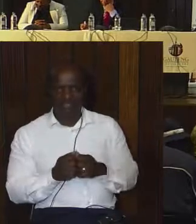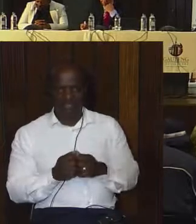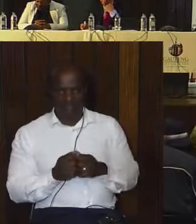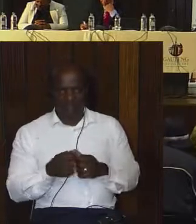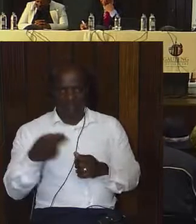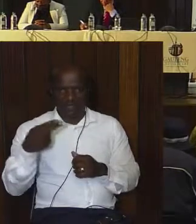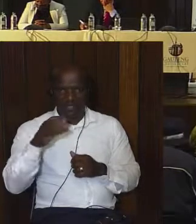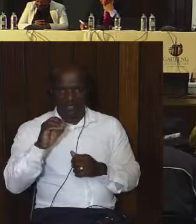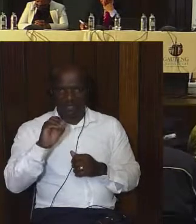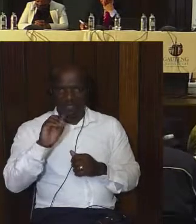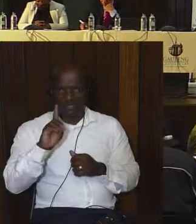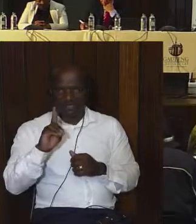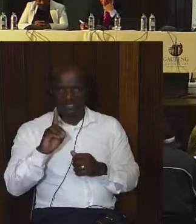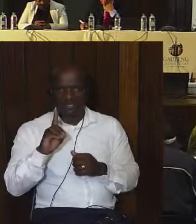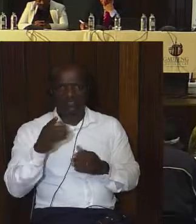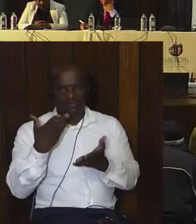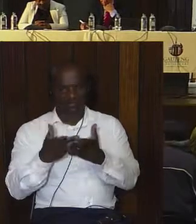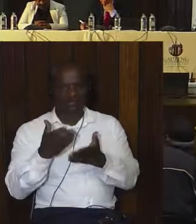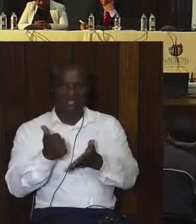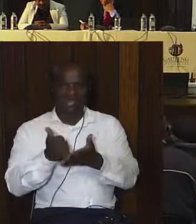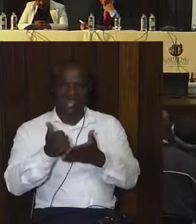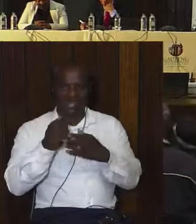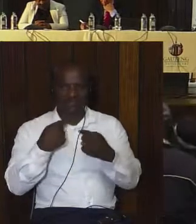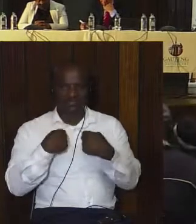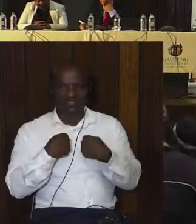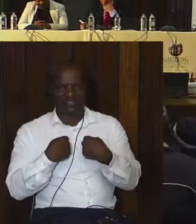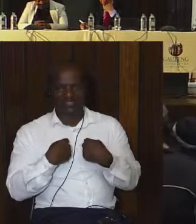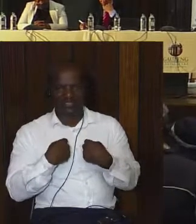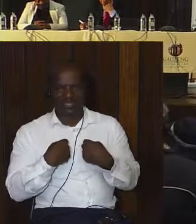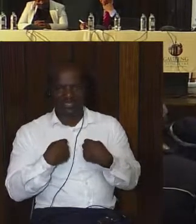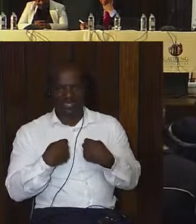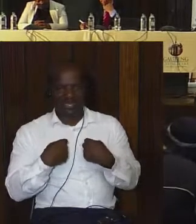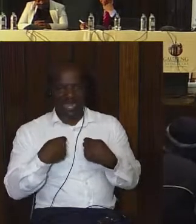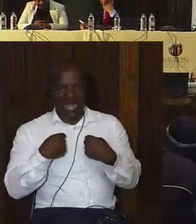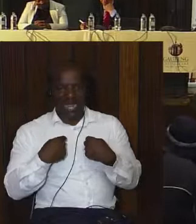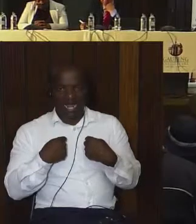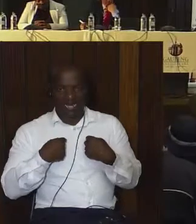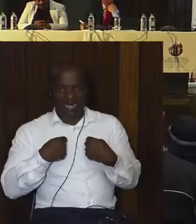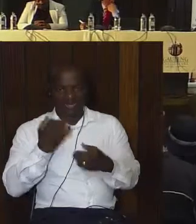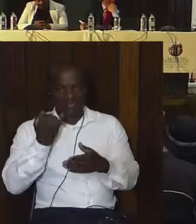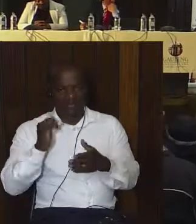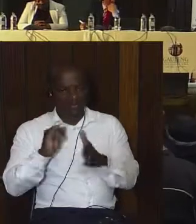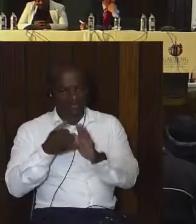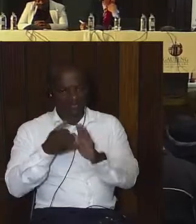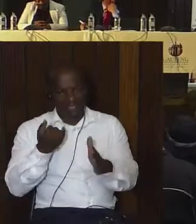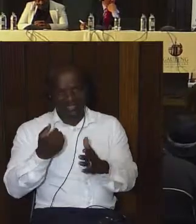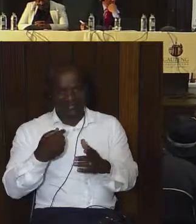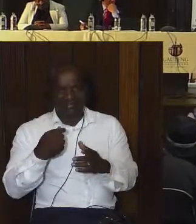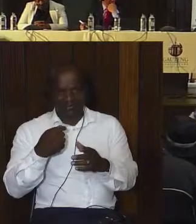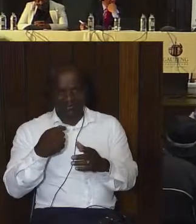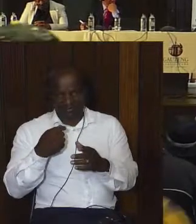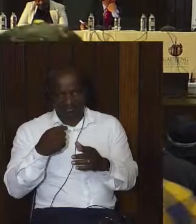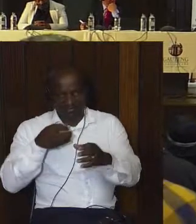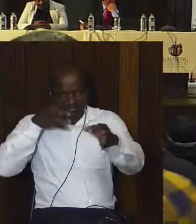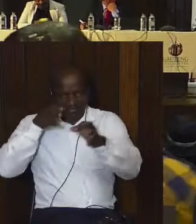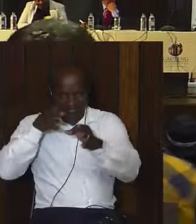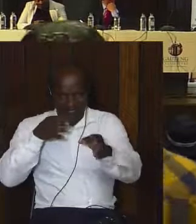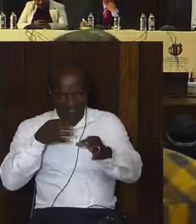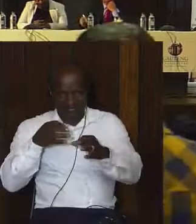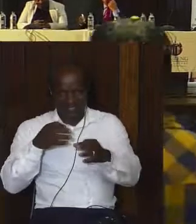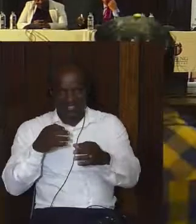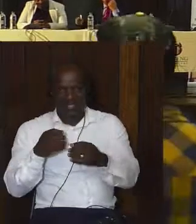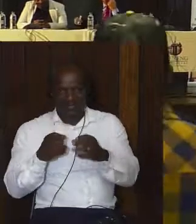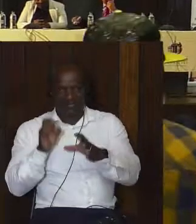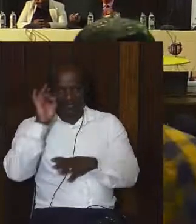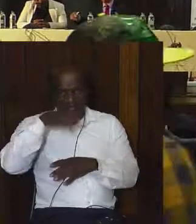The HOD will help me. I will just make a statement. You will either agree or disagree with me. So in